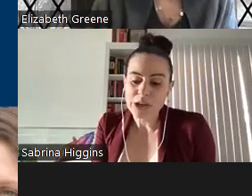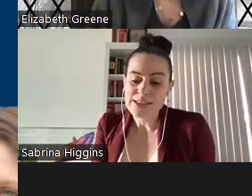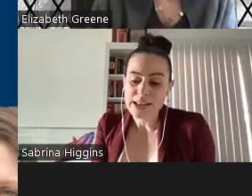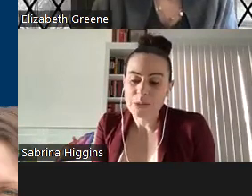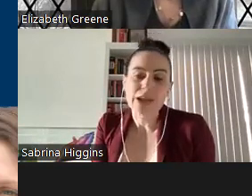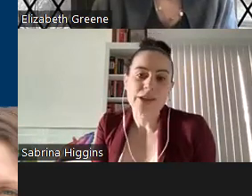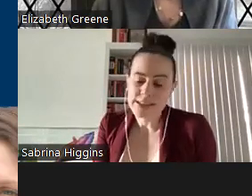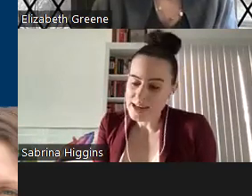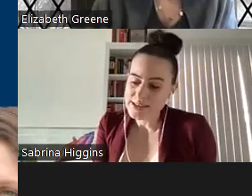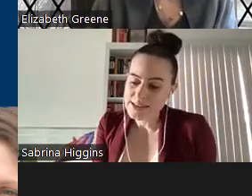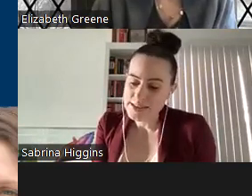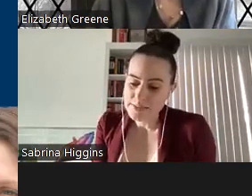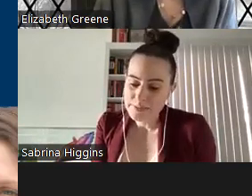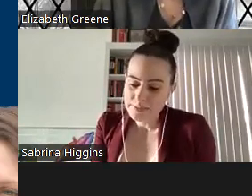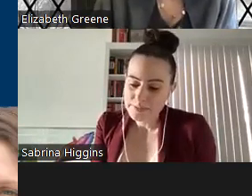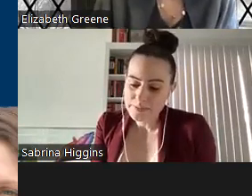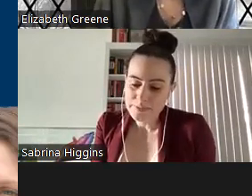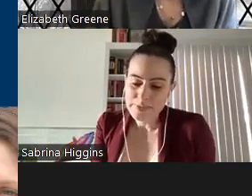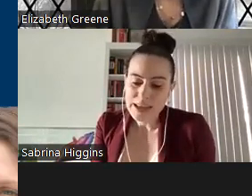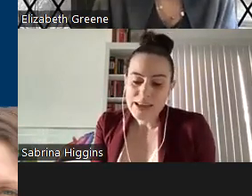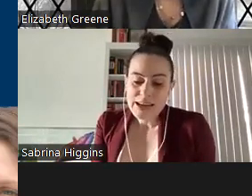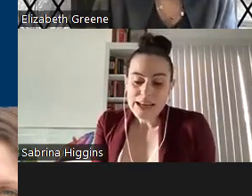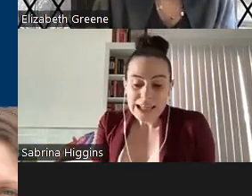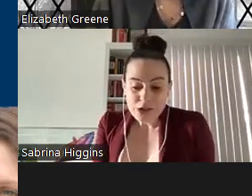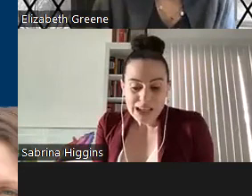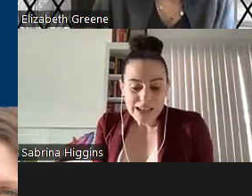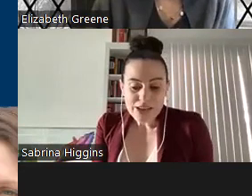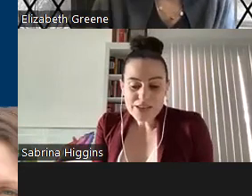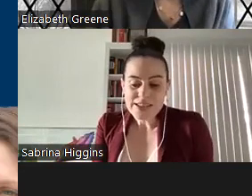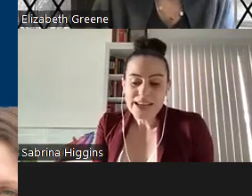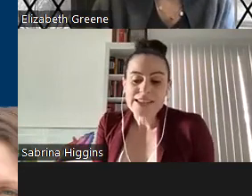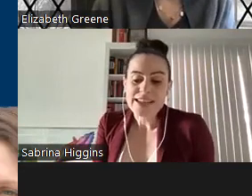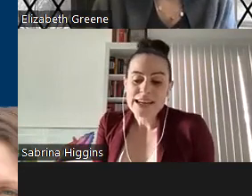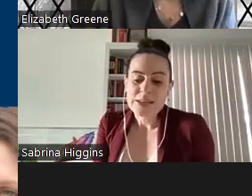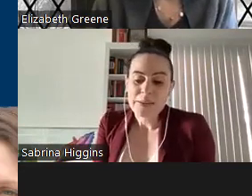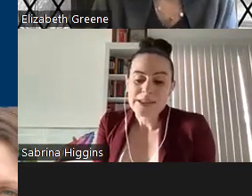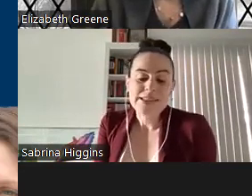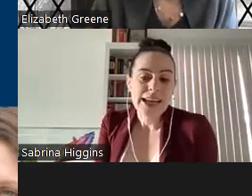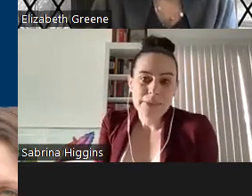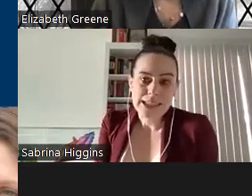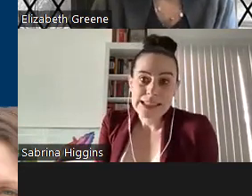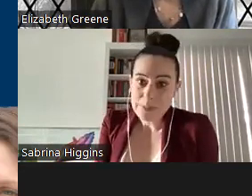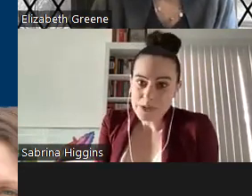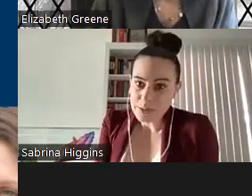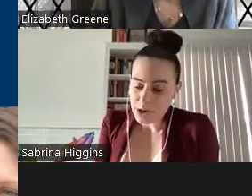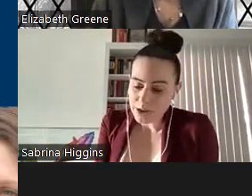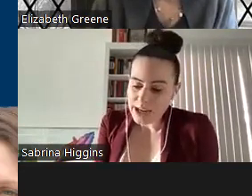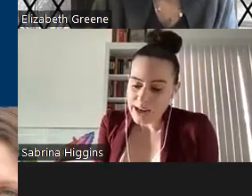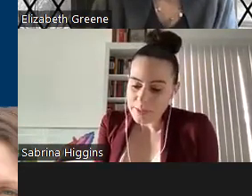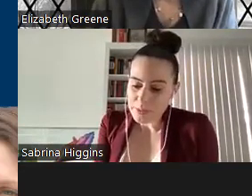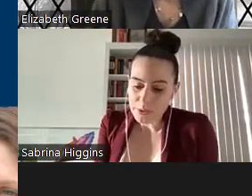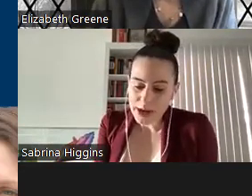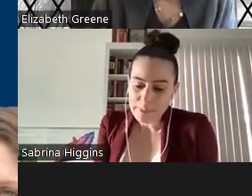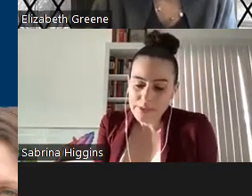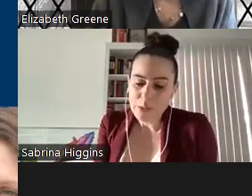venue where we could celebrate their successes. In the intervening years, Society Sunday has become a staple to the broader